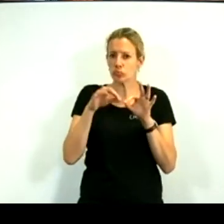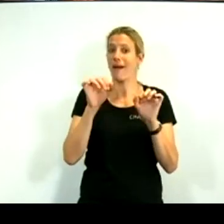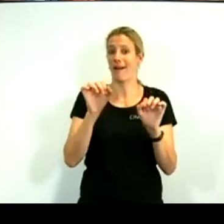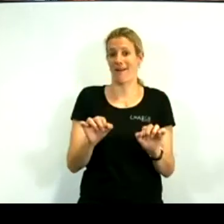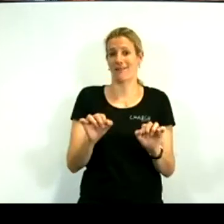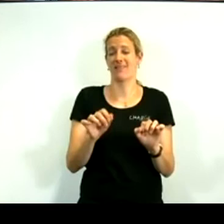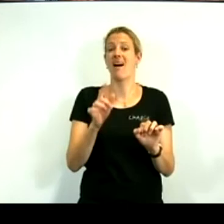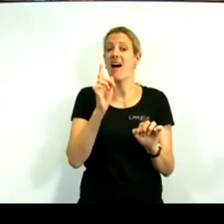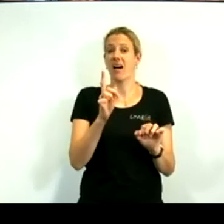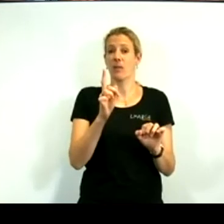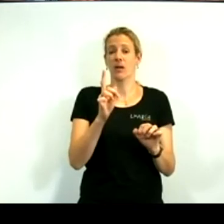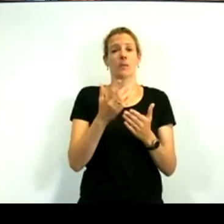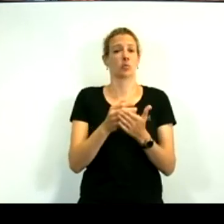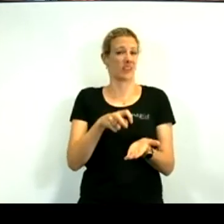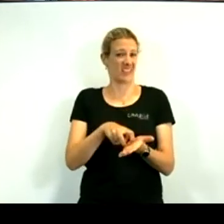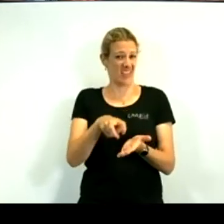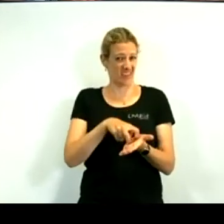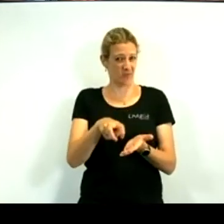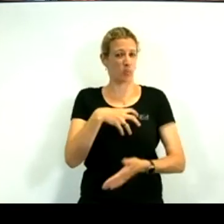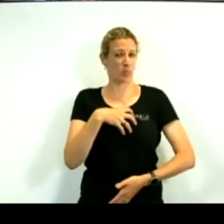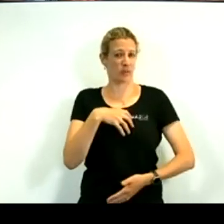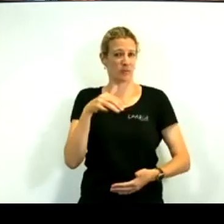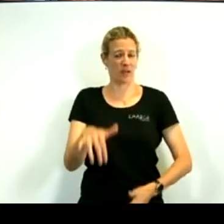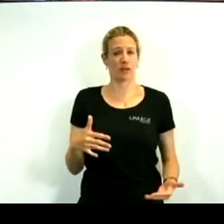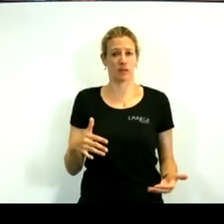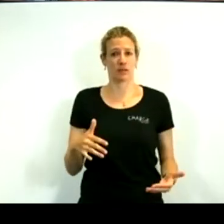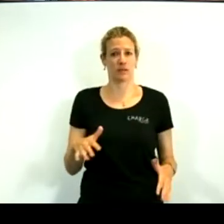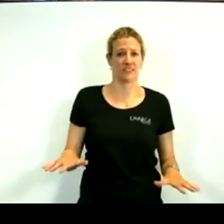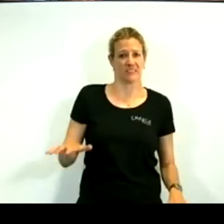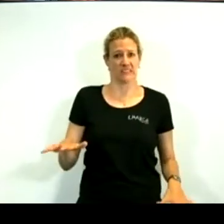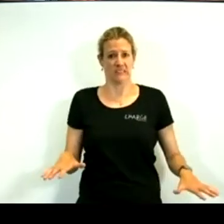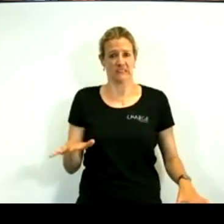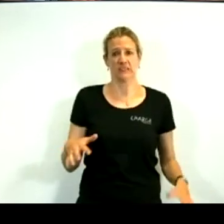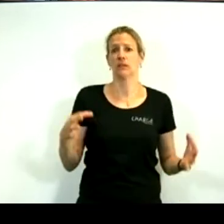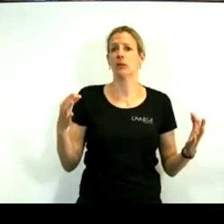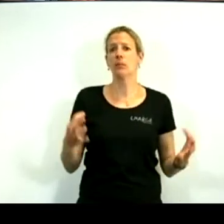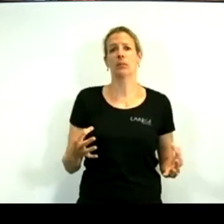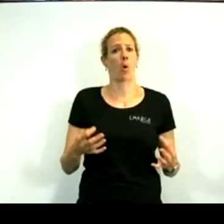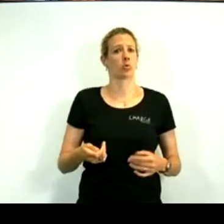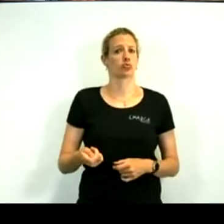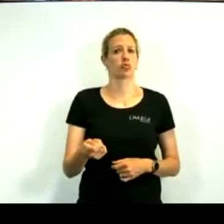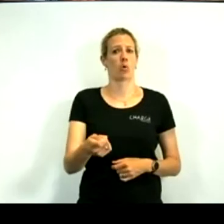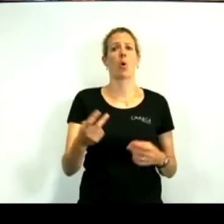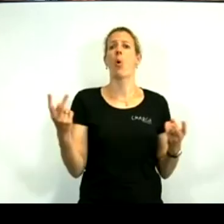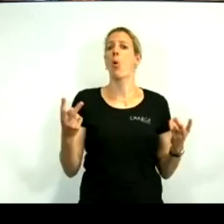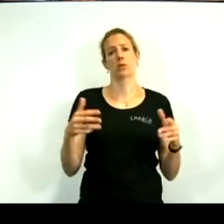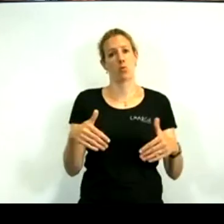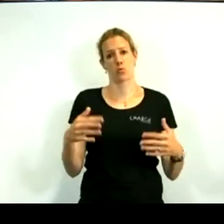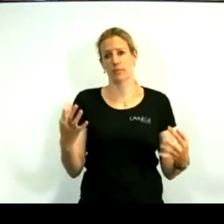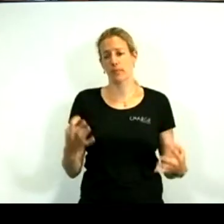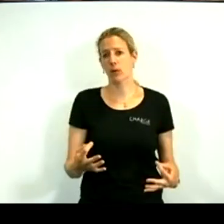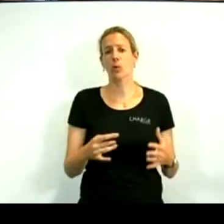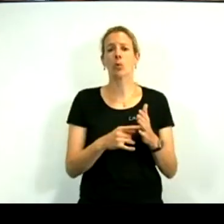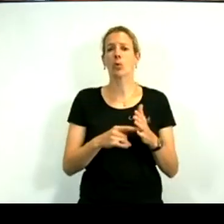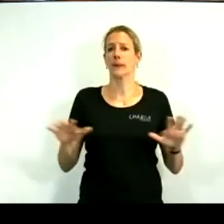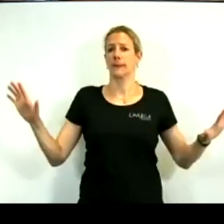probably need a white cane or a service dog because they don't see the environment around them. The